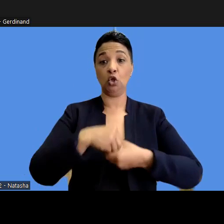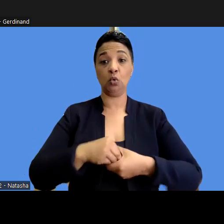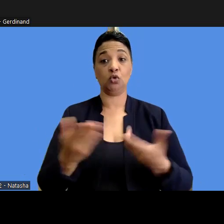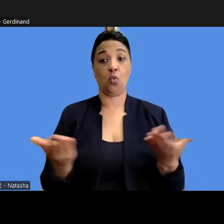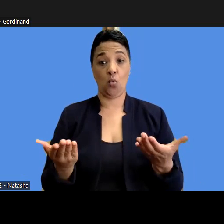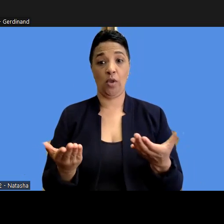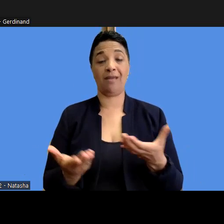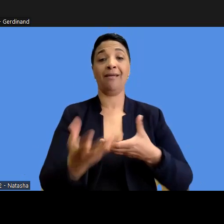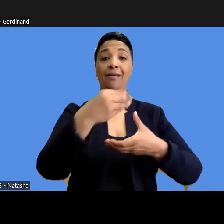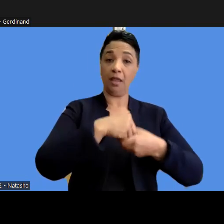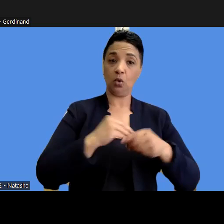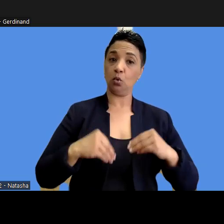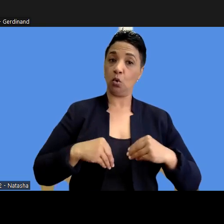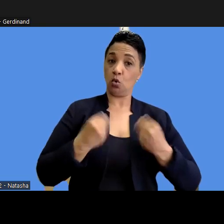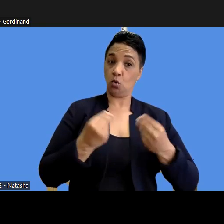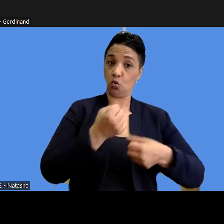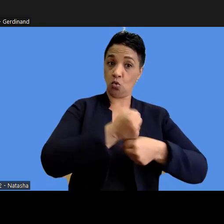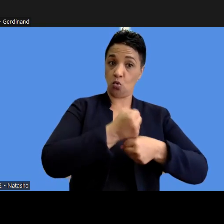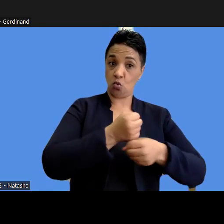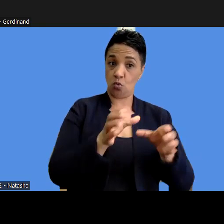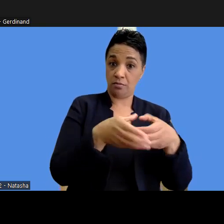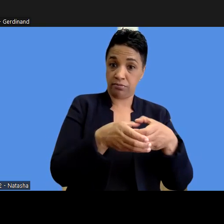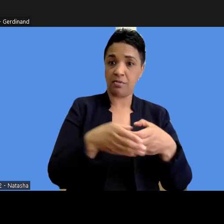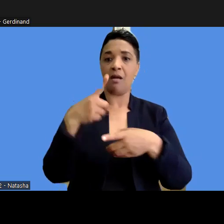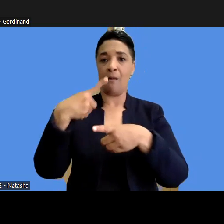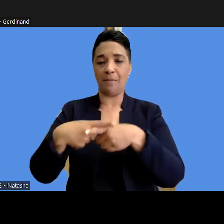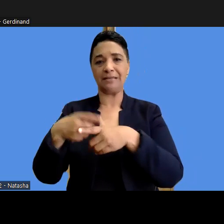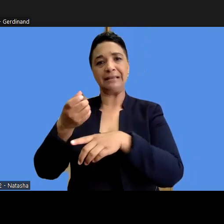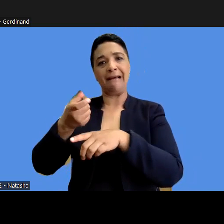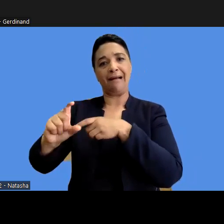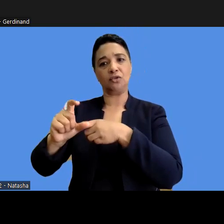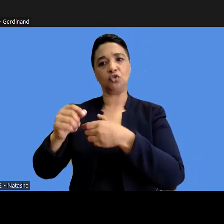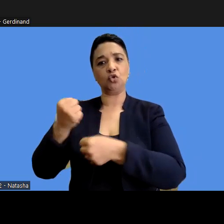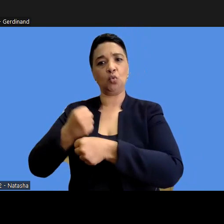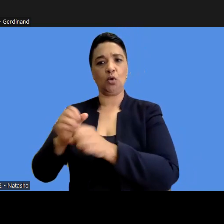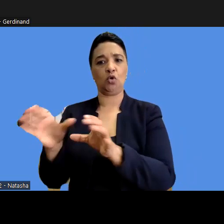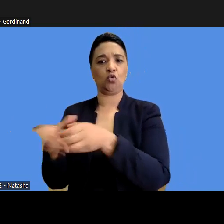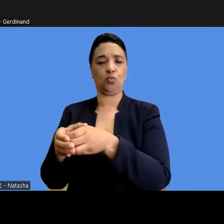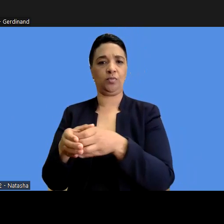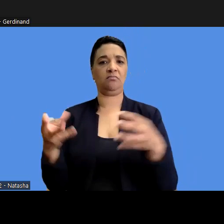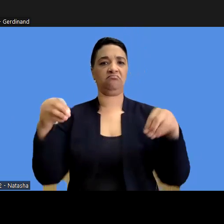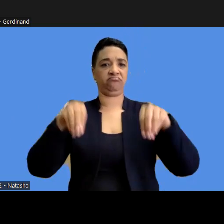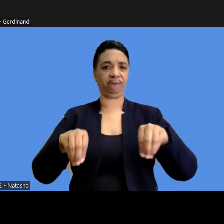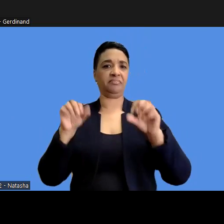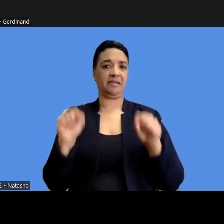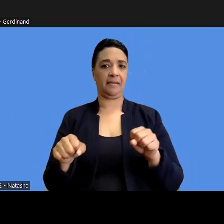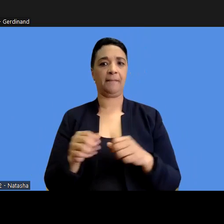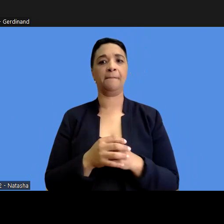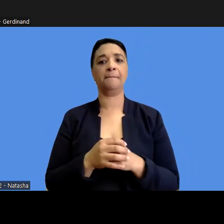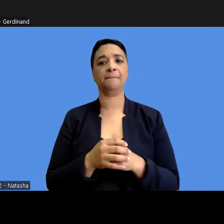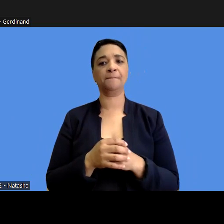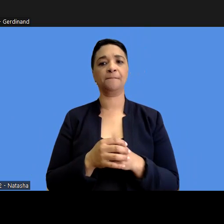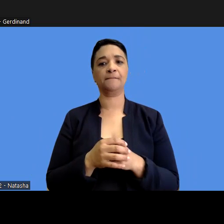focal points, and who is have the role to inclusion with the person with disability.